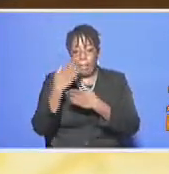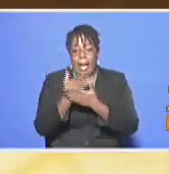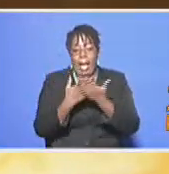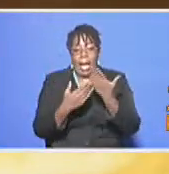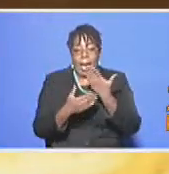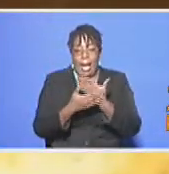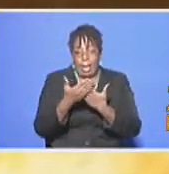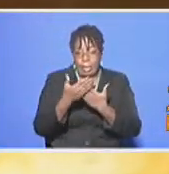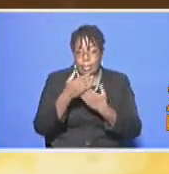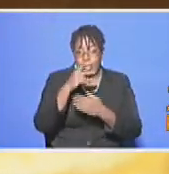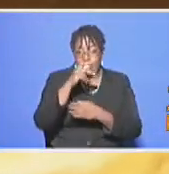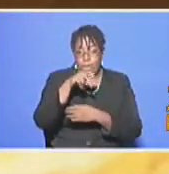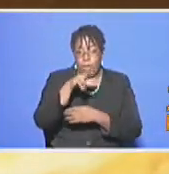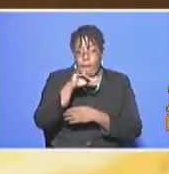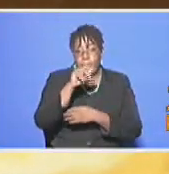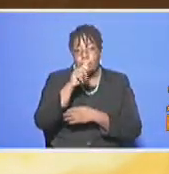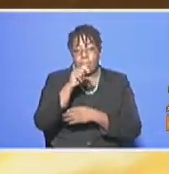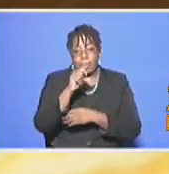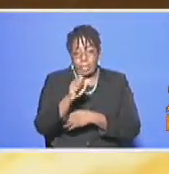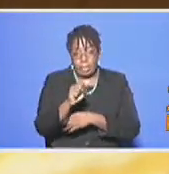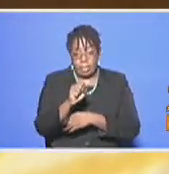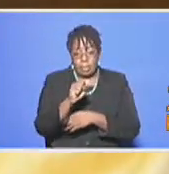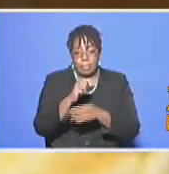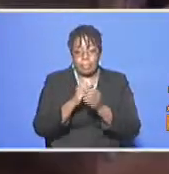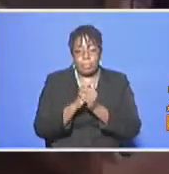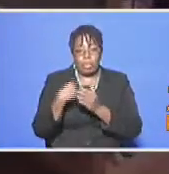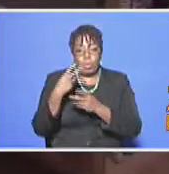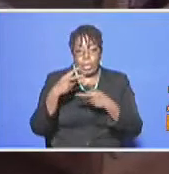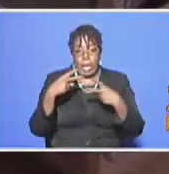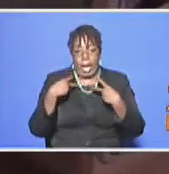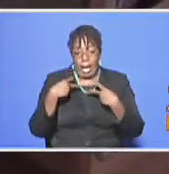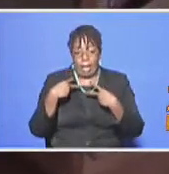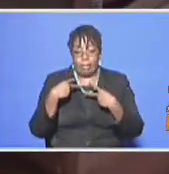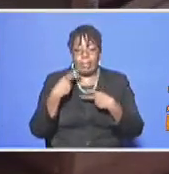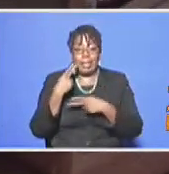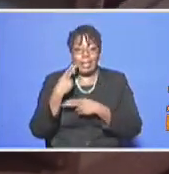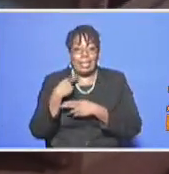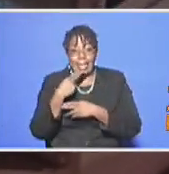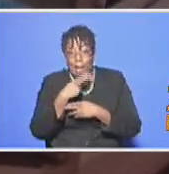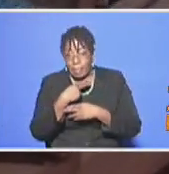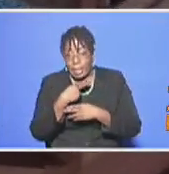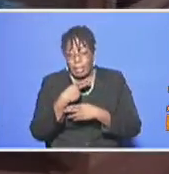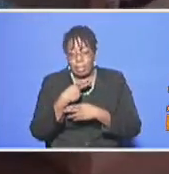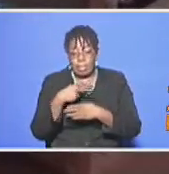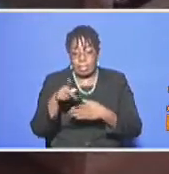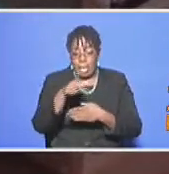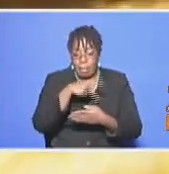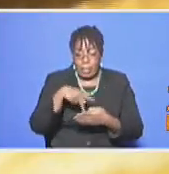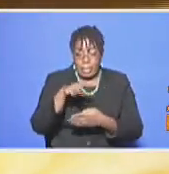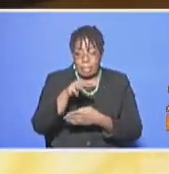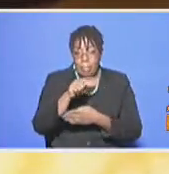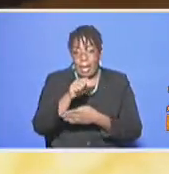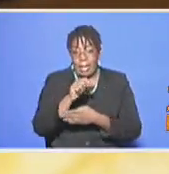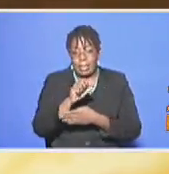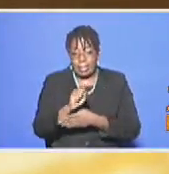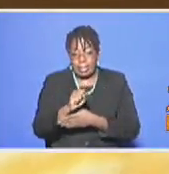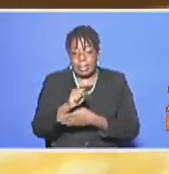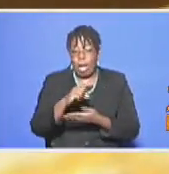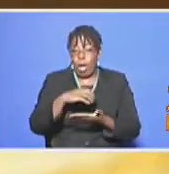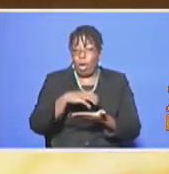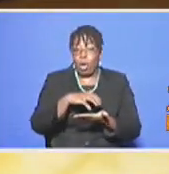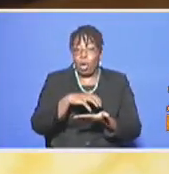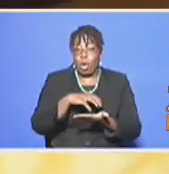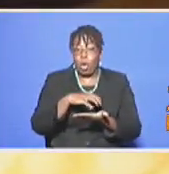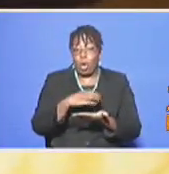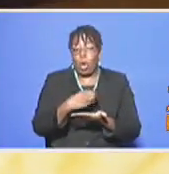Handprints. Therefore, you can create a lovely decor. We have napkins and placemats. We also have some coasters by Trevor